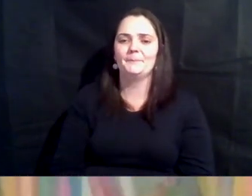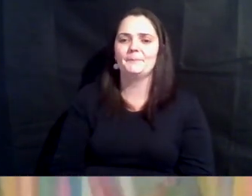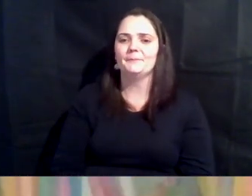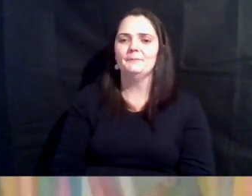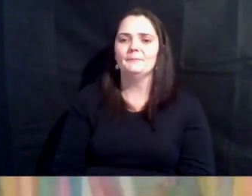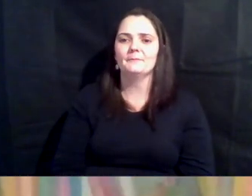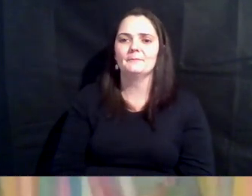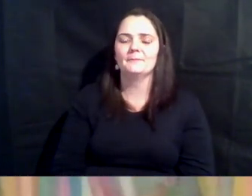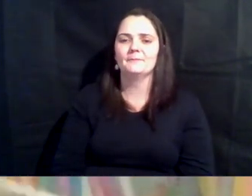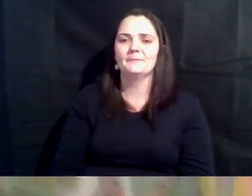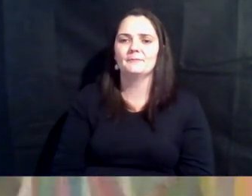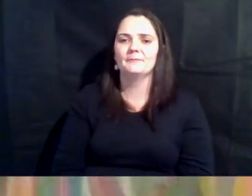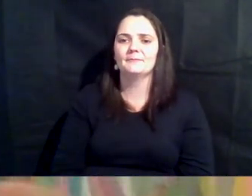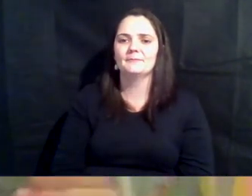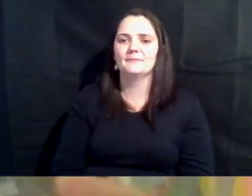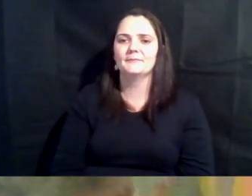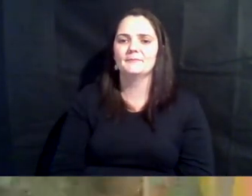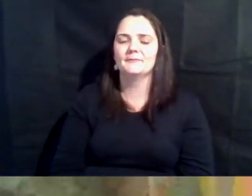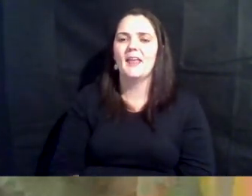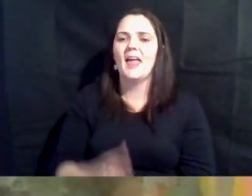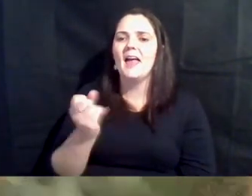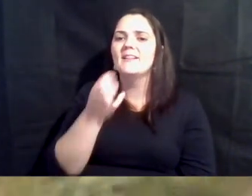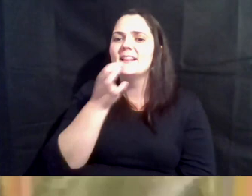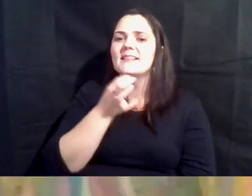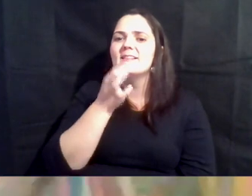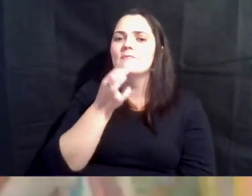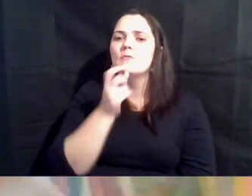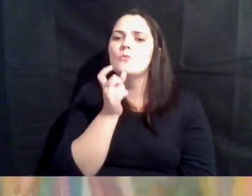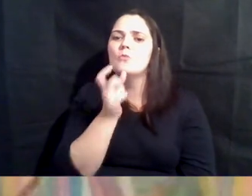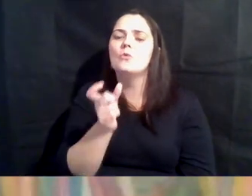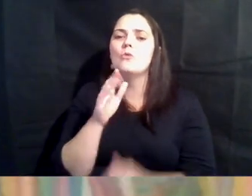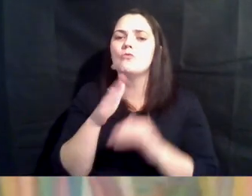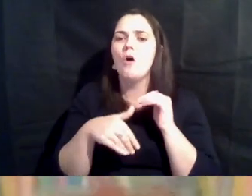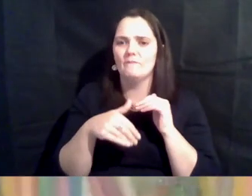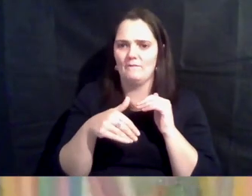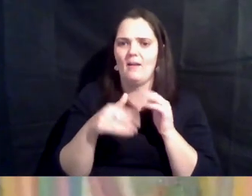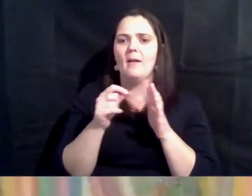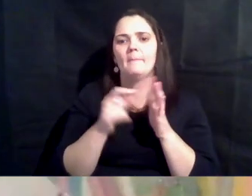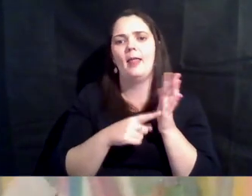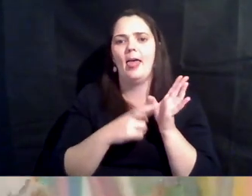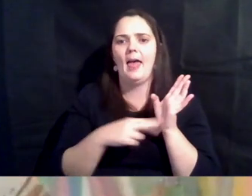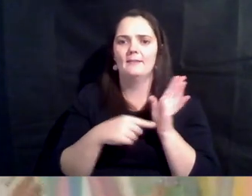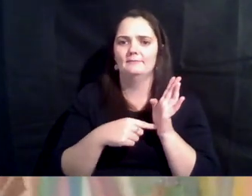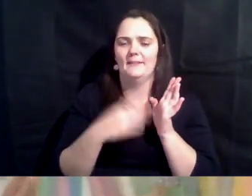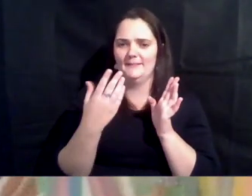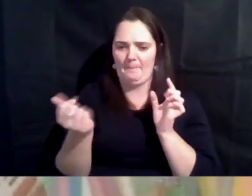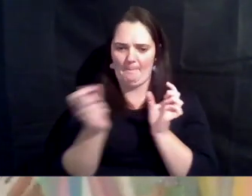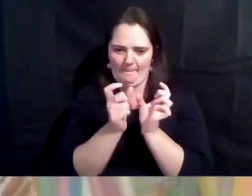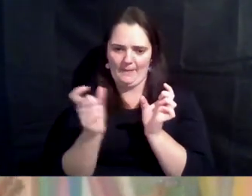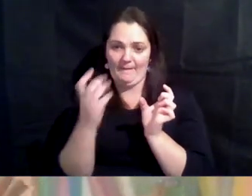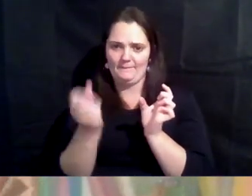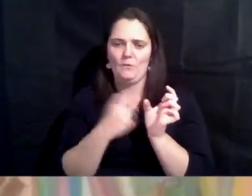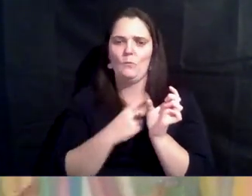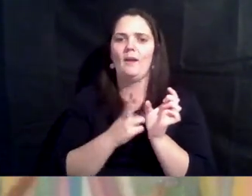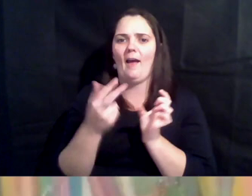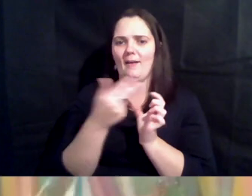Okay. And I like too that there's a little bit of text about plants too. So I'm going to cut that out. There's nothing